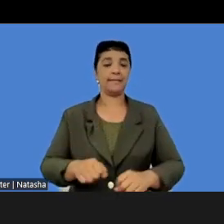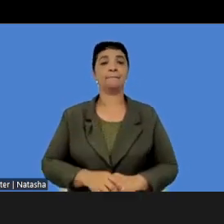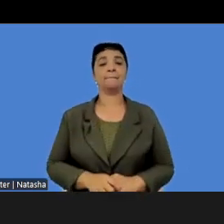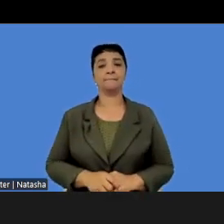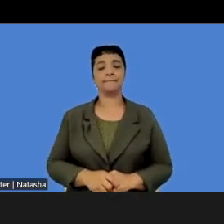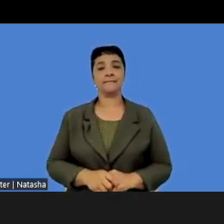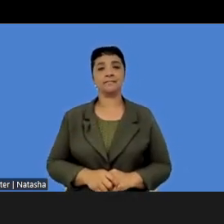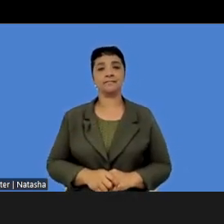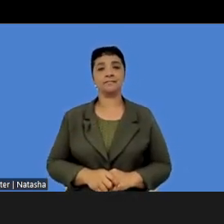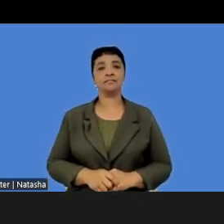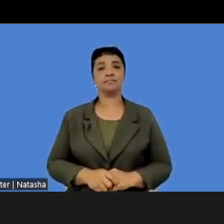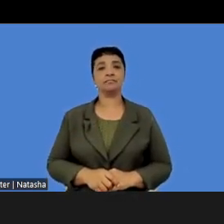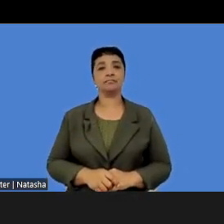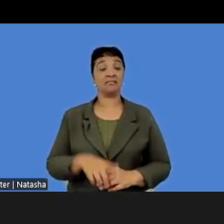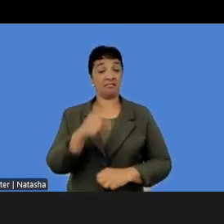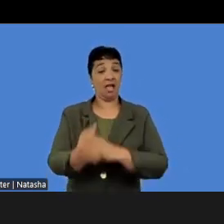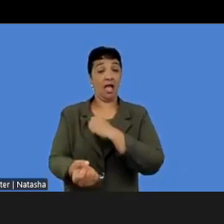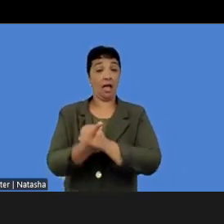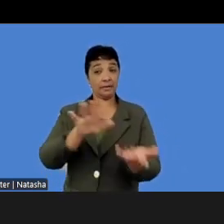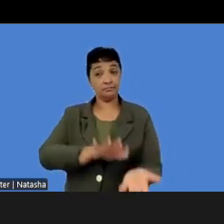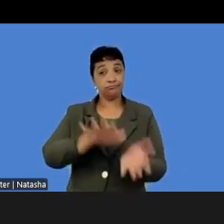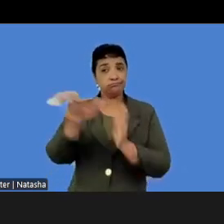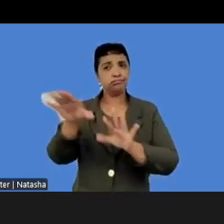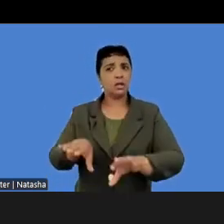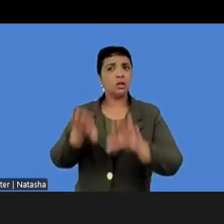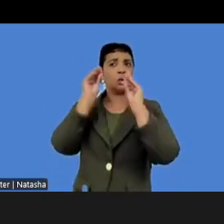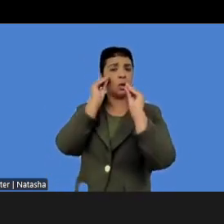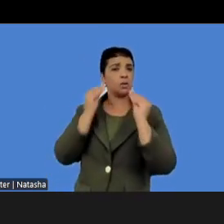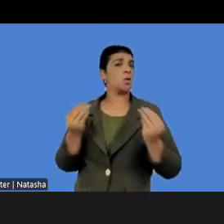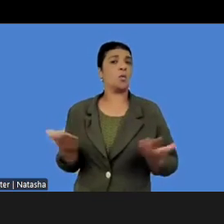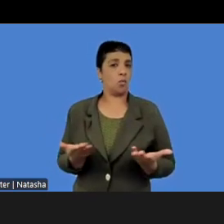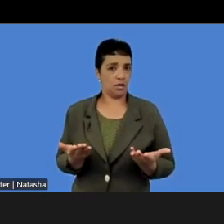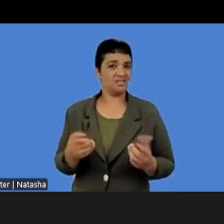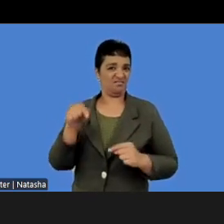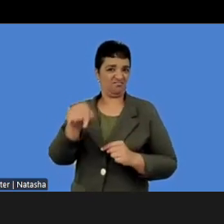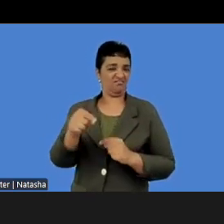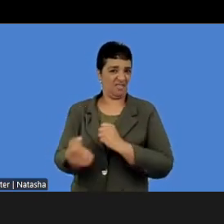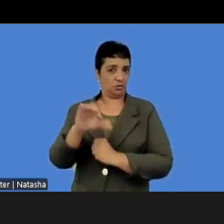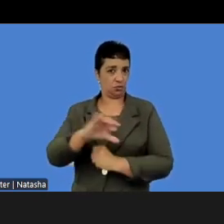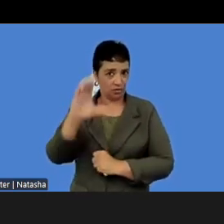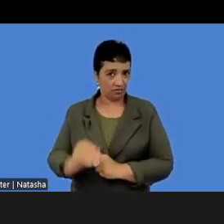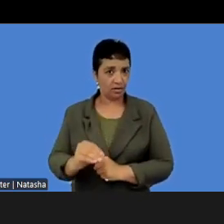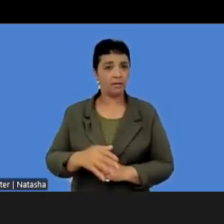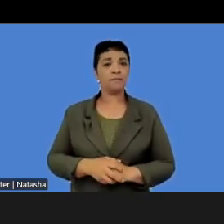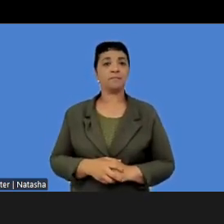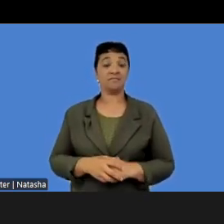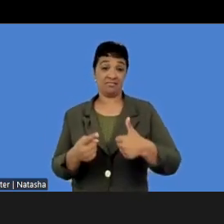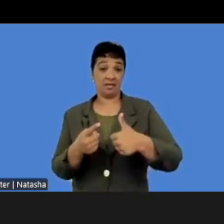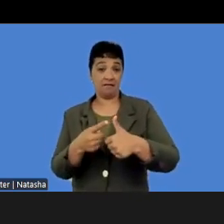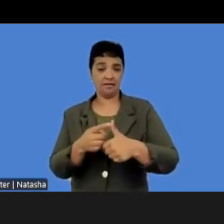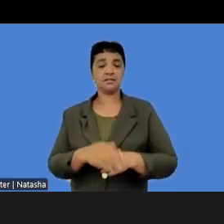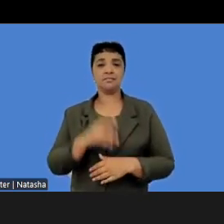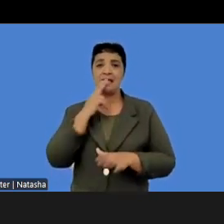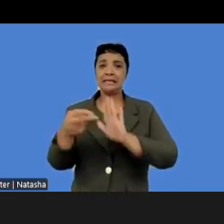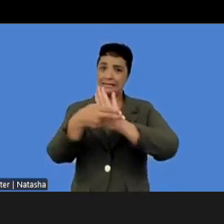Key lessons to take away for institutionalization in this event. I think first and foremost is to reduce